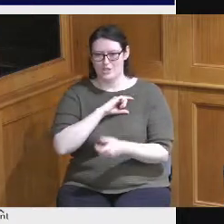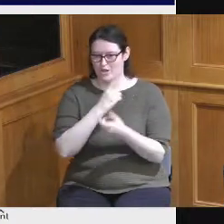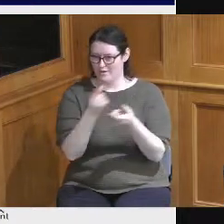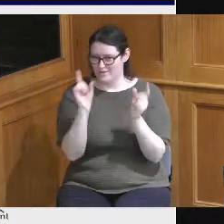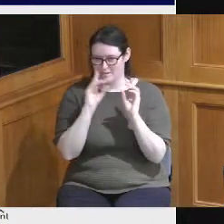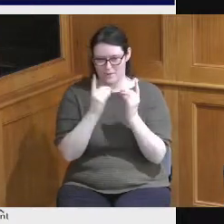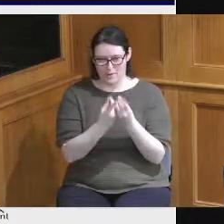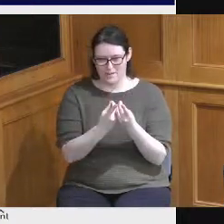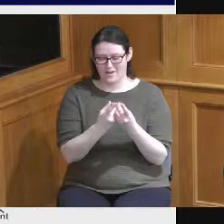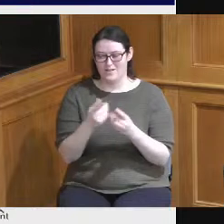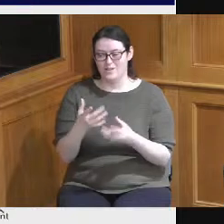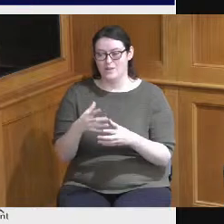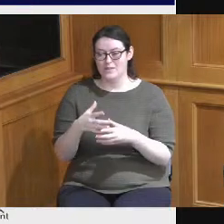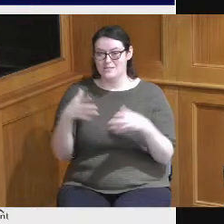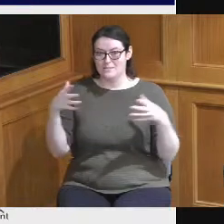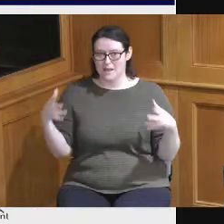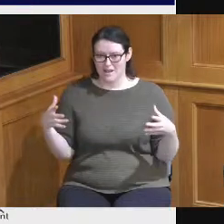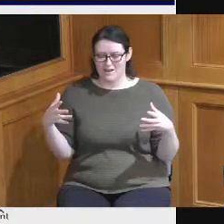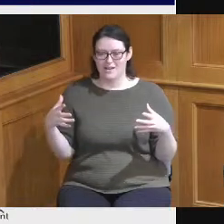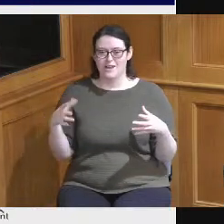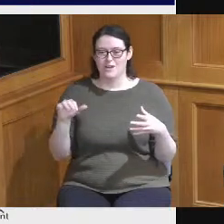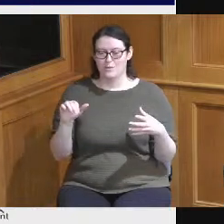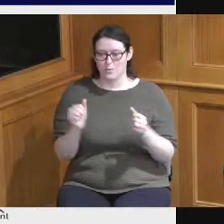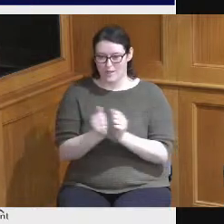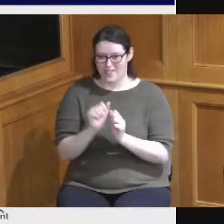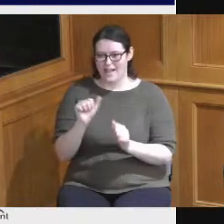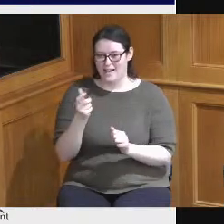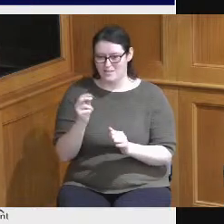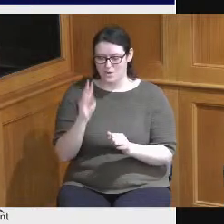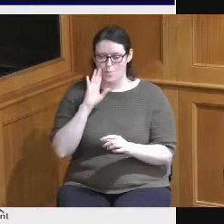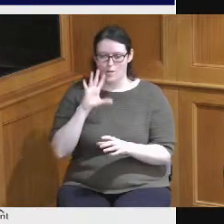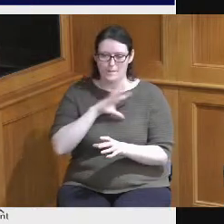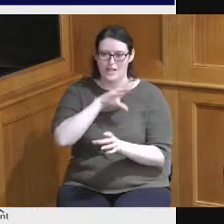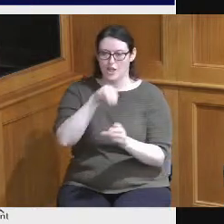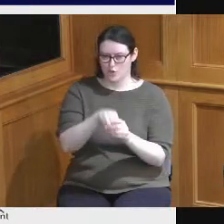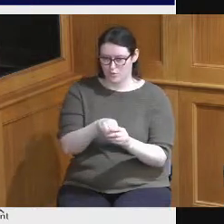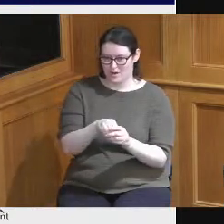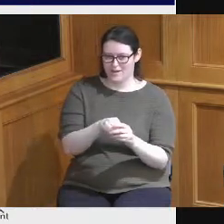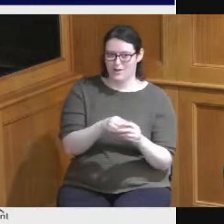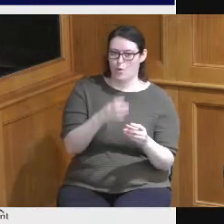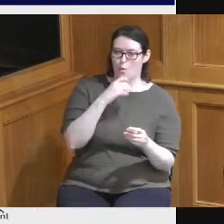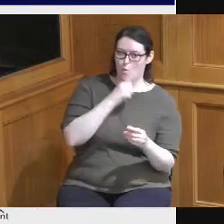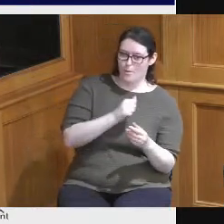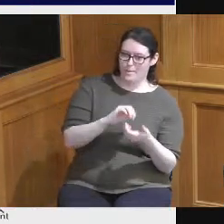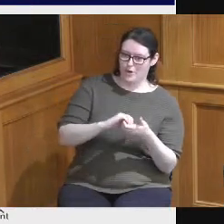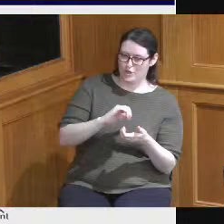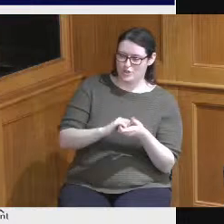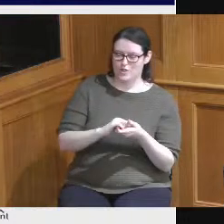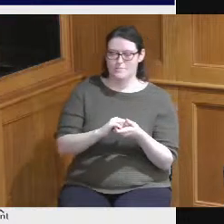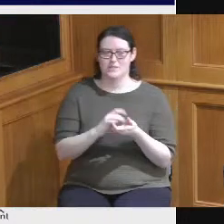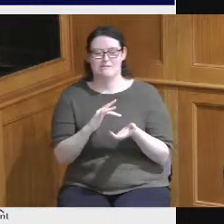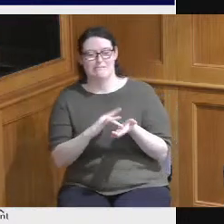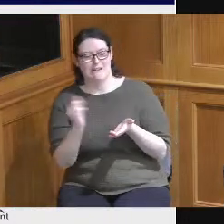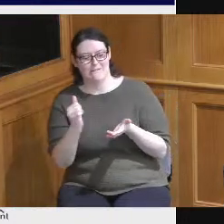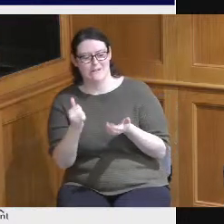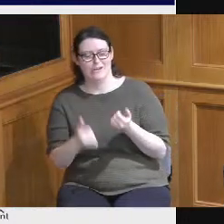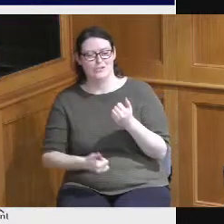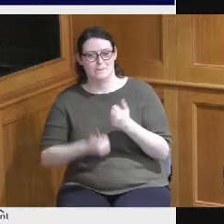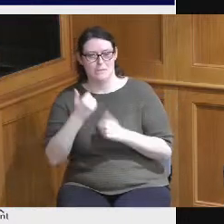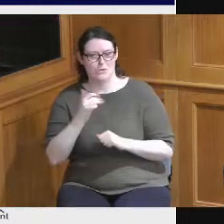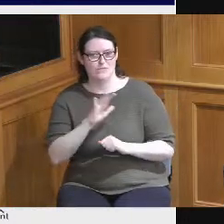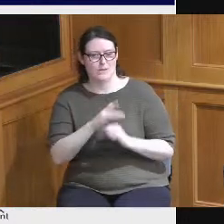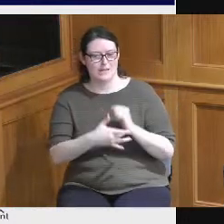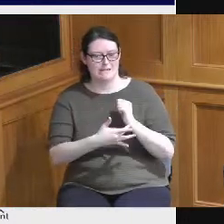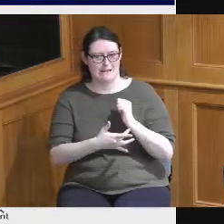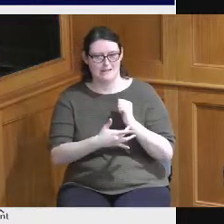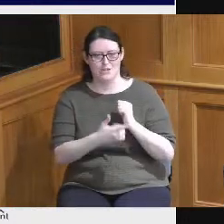by expanding the ecosystem with Axon, we fully integrate into those existing partnerships to leverage and get the most out of the technology that the department and the